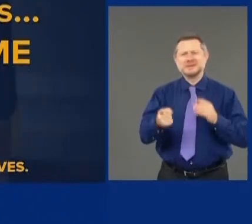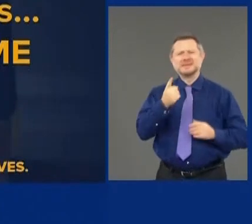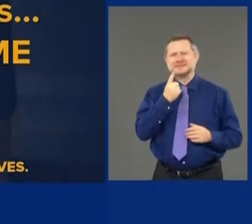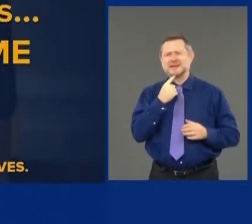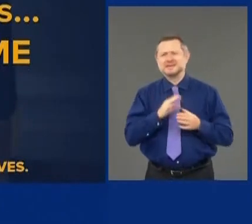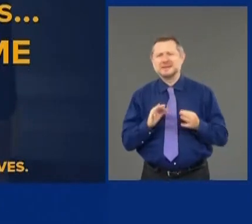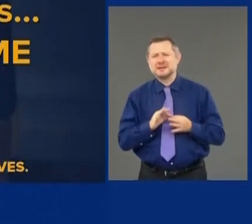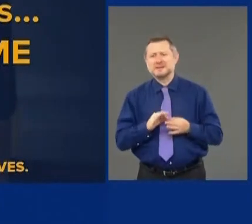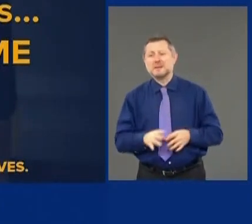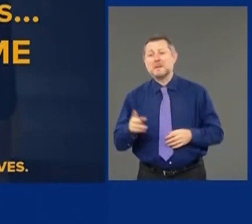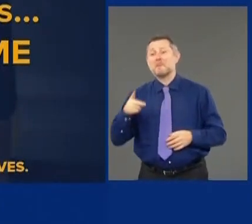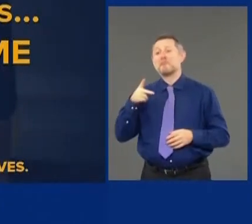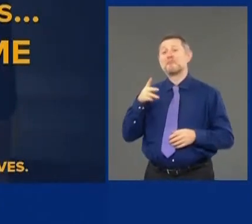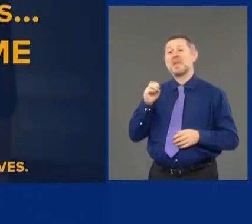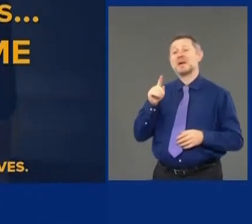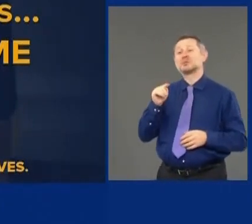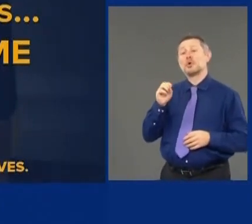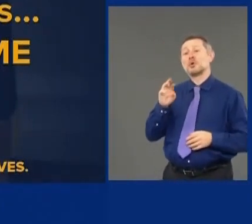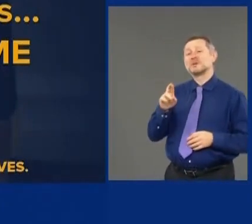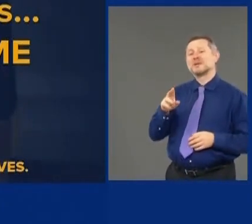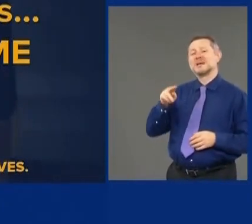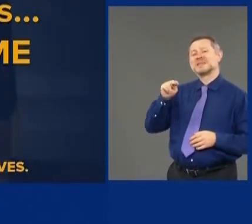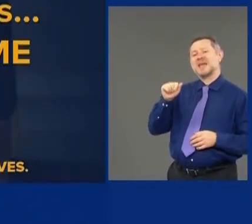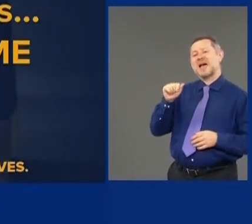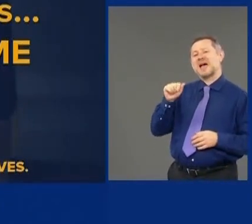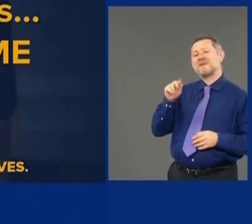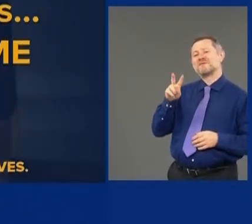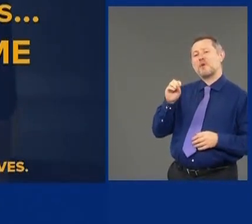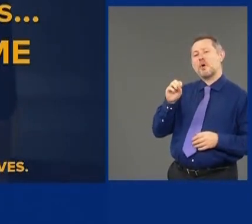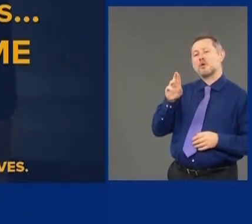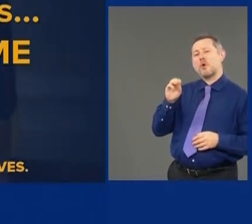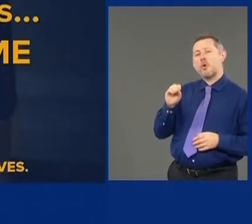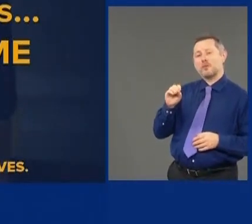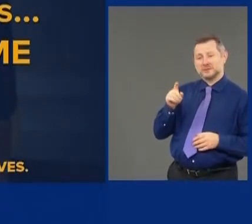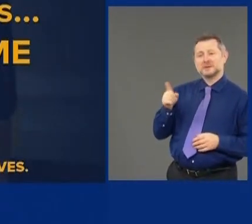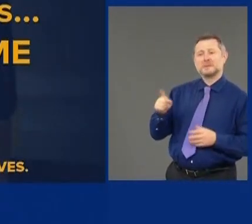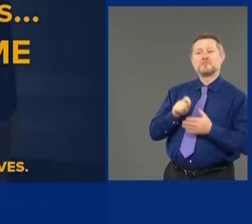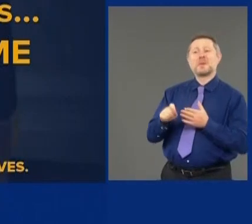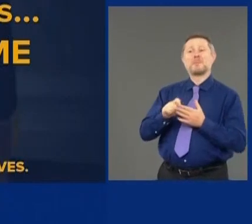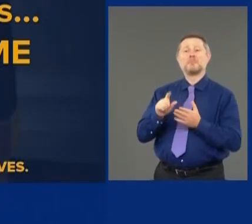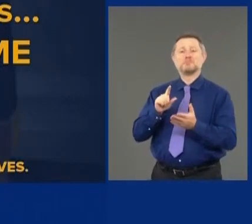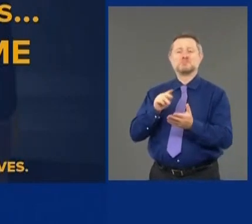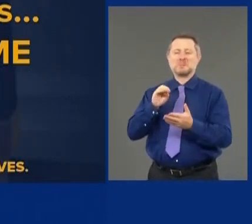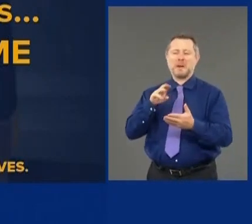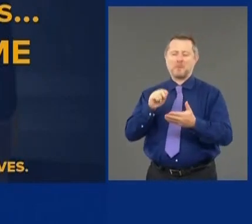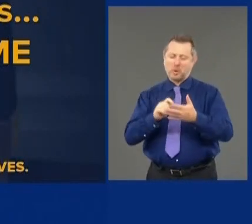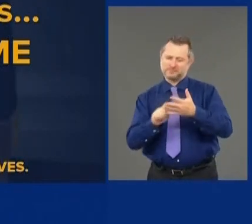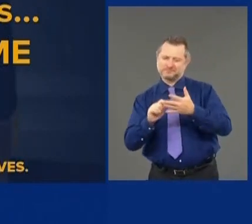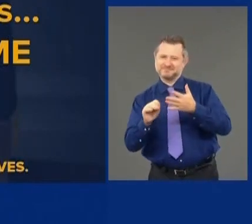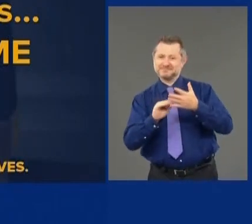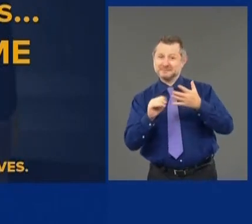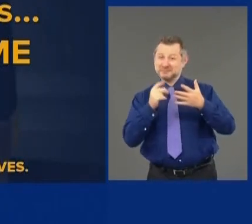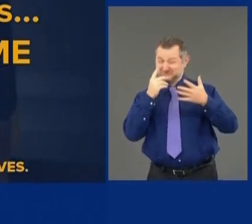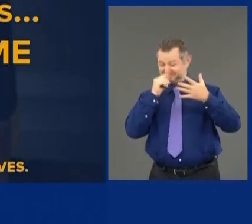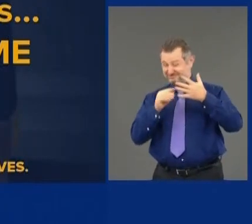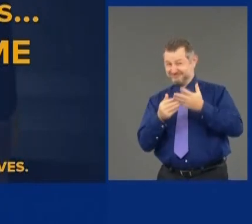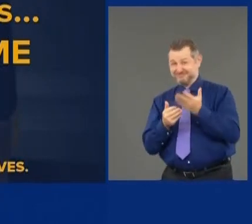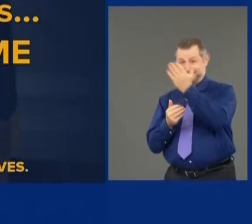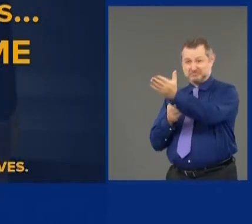Navarro memo in late January. 1 million could die.